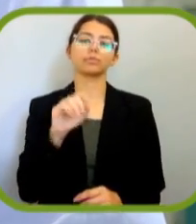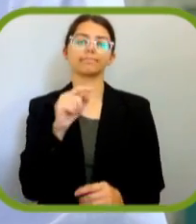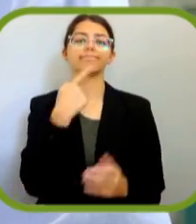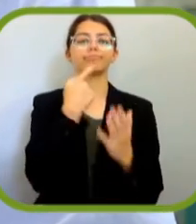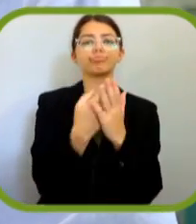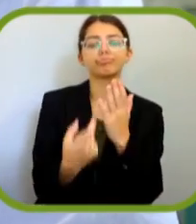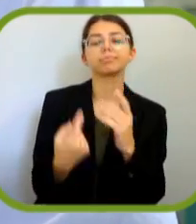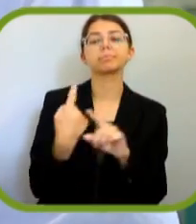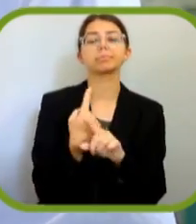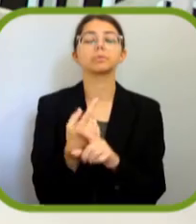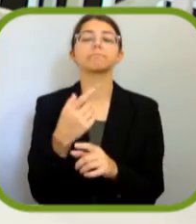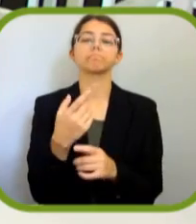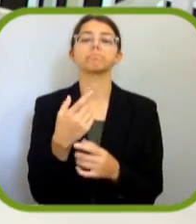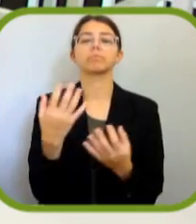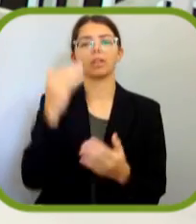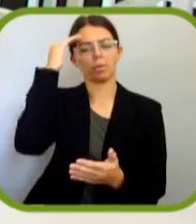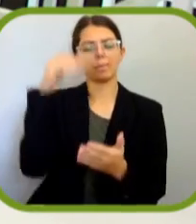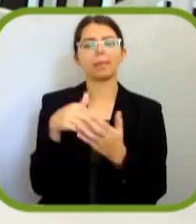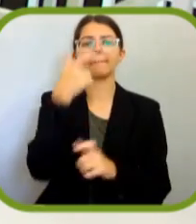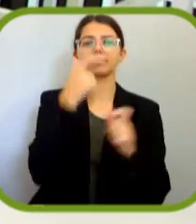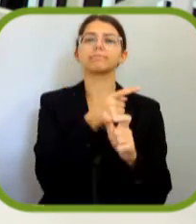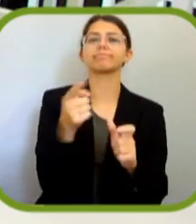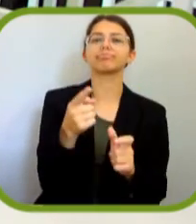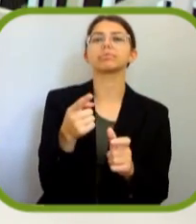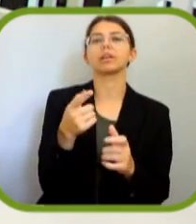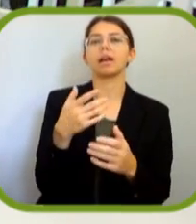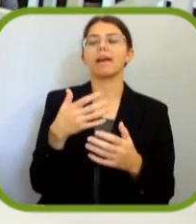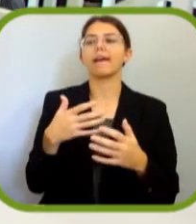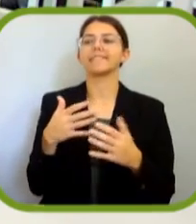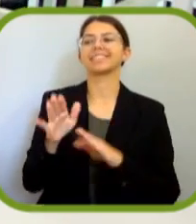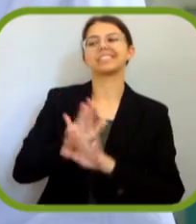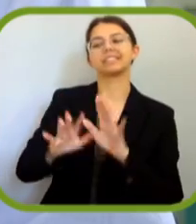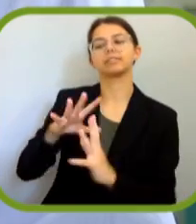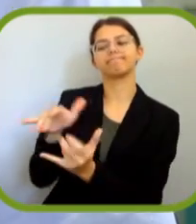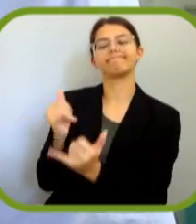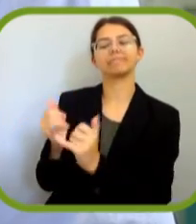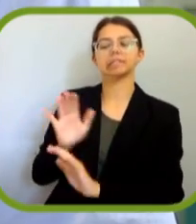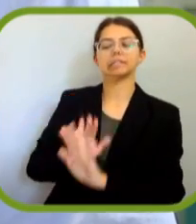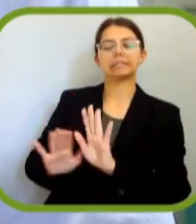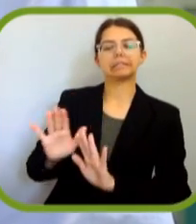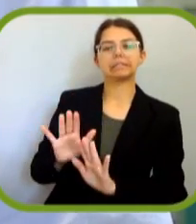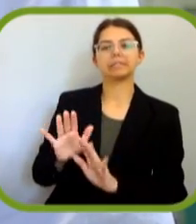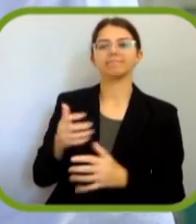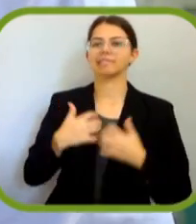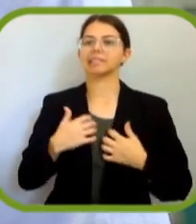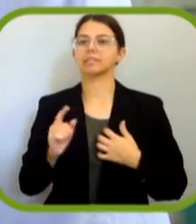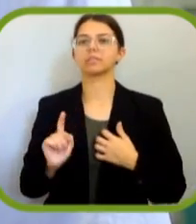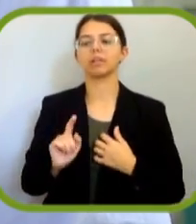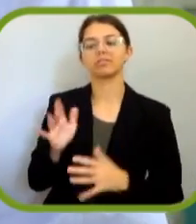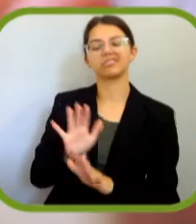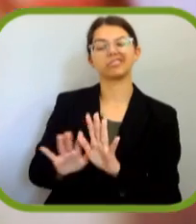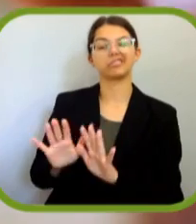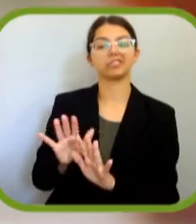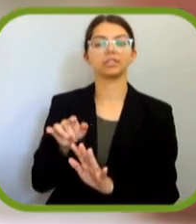that people are currently more likely to fear the metaverse than to be excited about it. What may lead to this skepticism? Yeah,